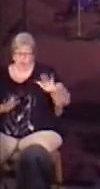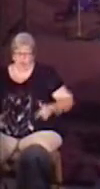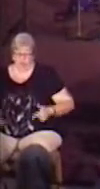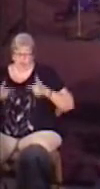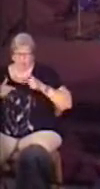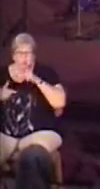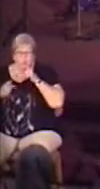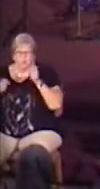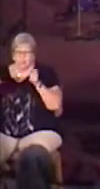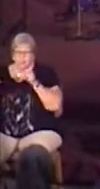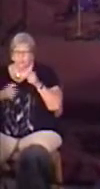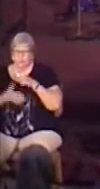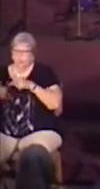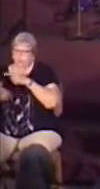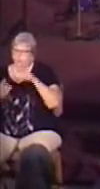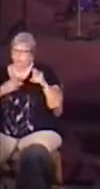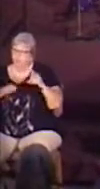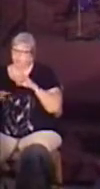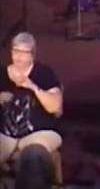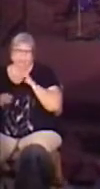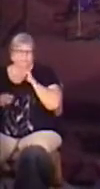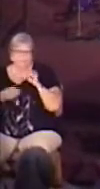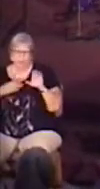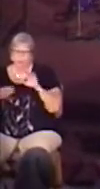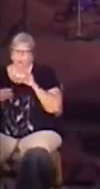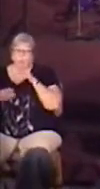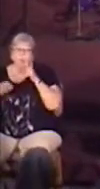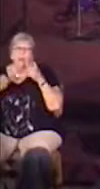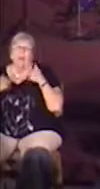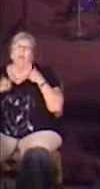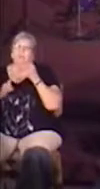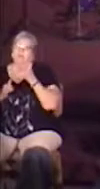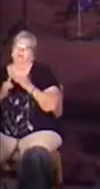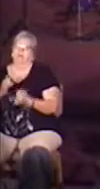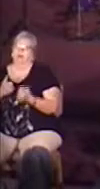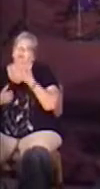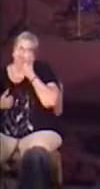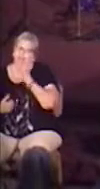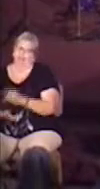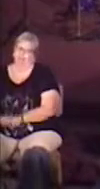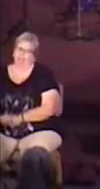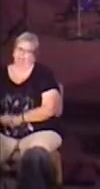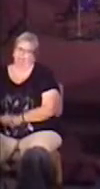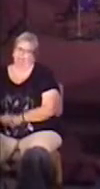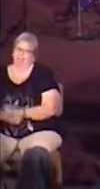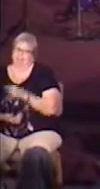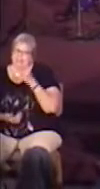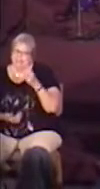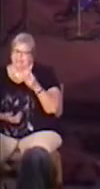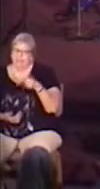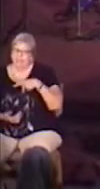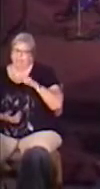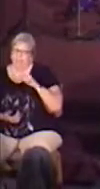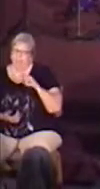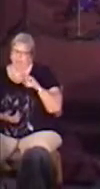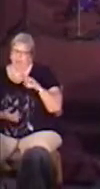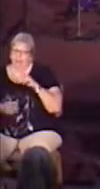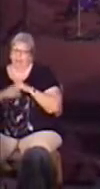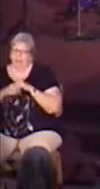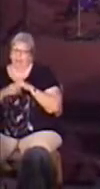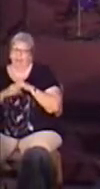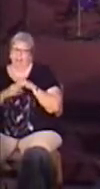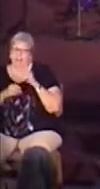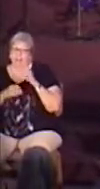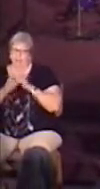Who controls what you do and what you don't do? Who has the final say? You see, Peter in Acts chapter 2, they had